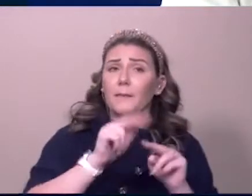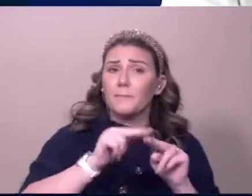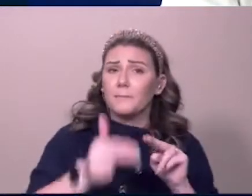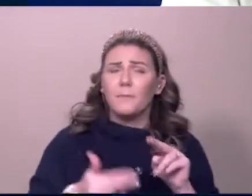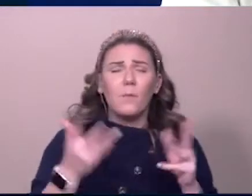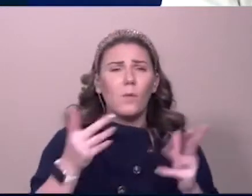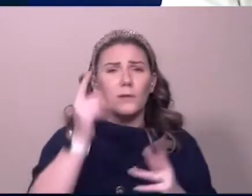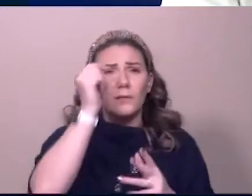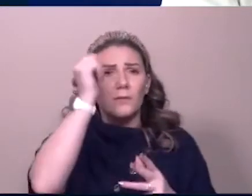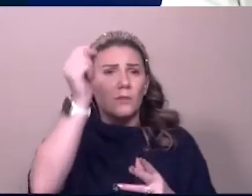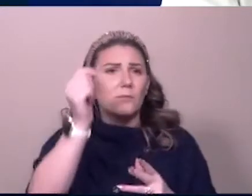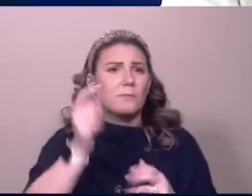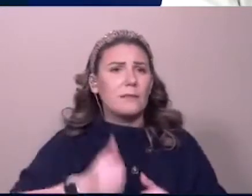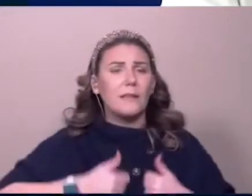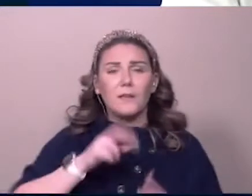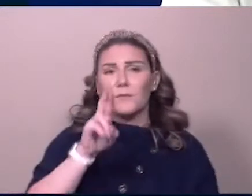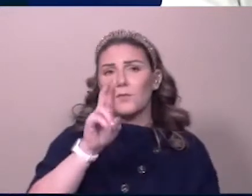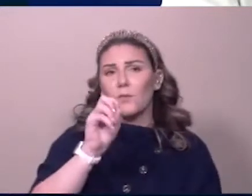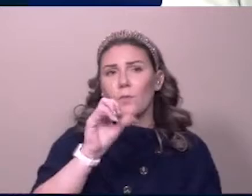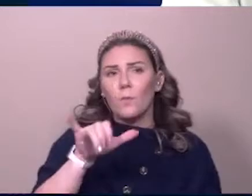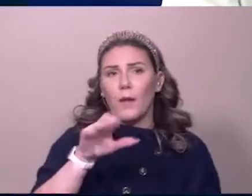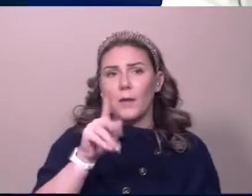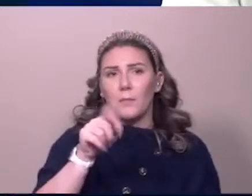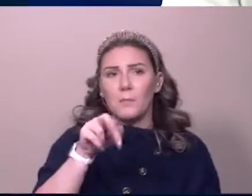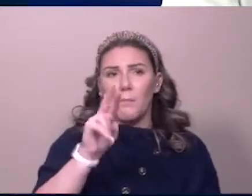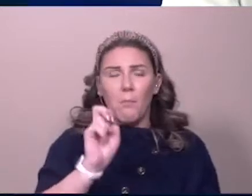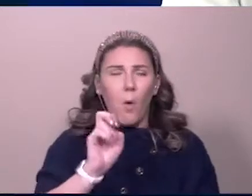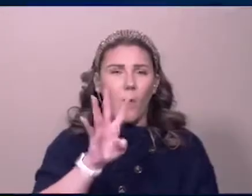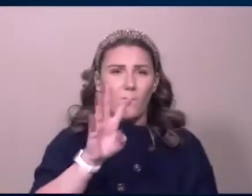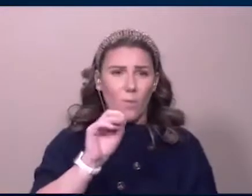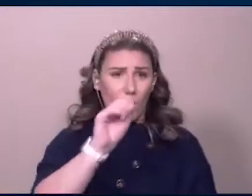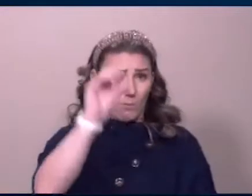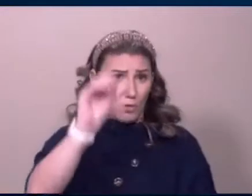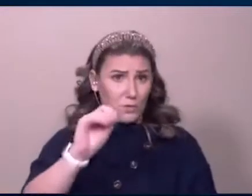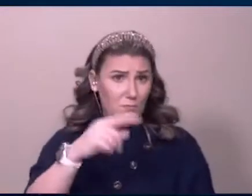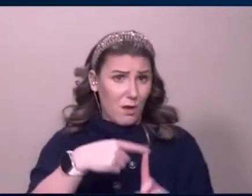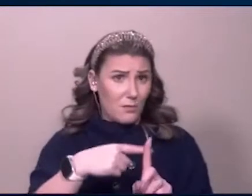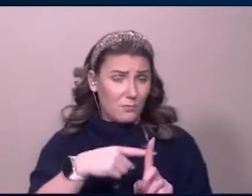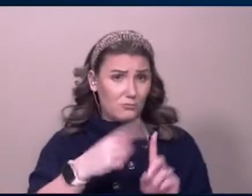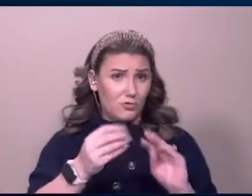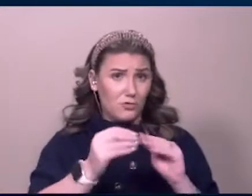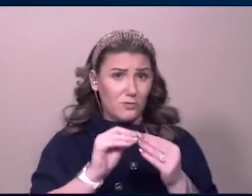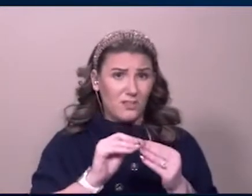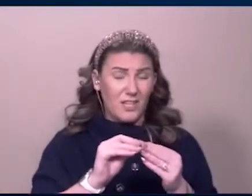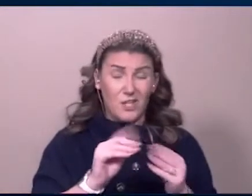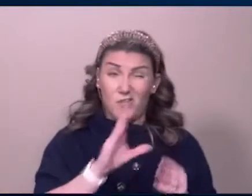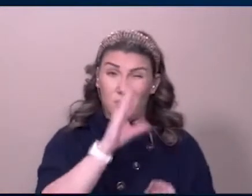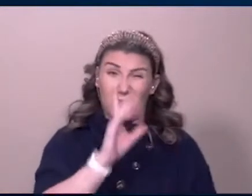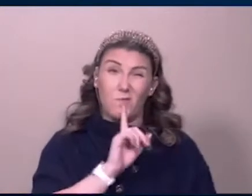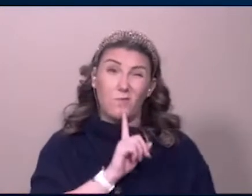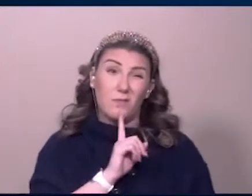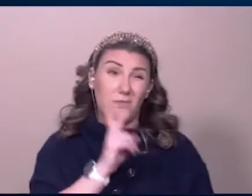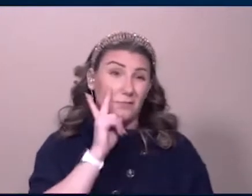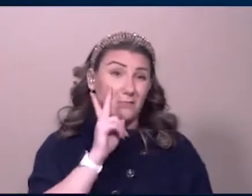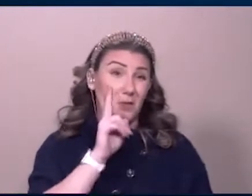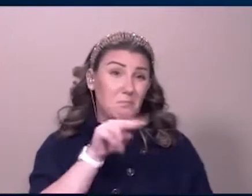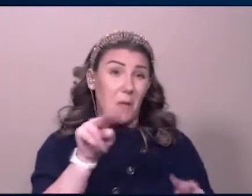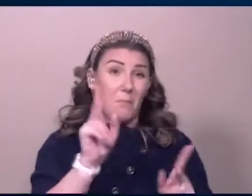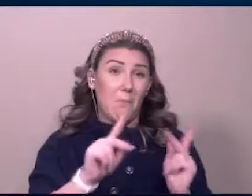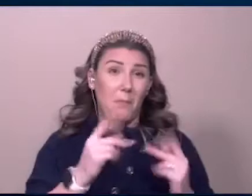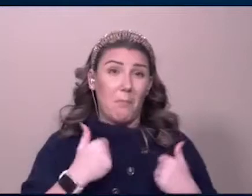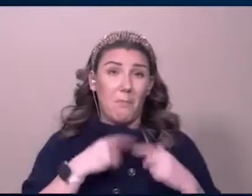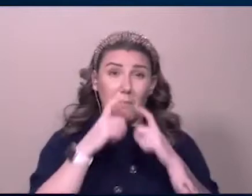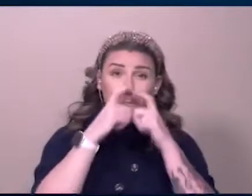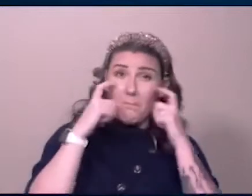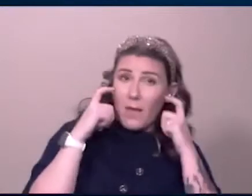She lives in Raymore, where there's a 40% positivity rate. She barely sees people with masks on. So she's just wanting to know